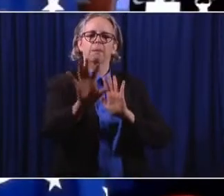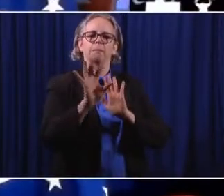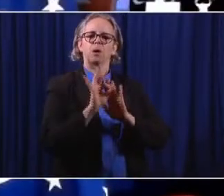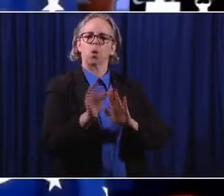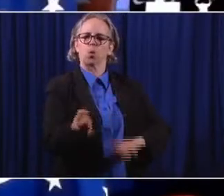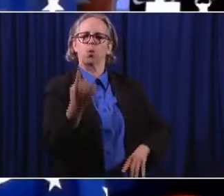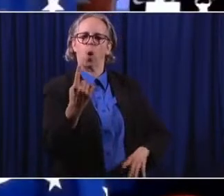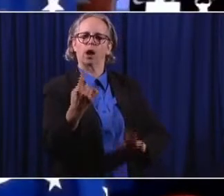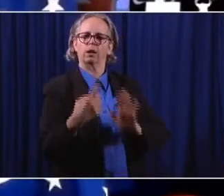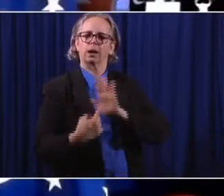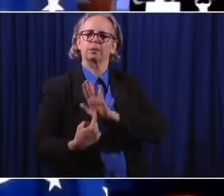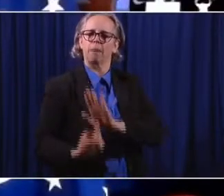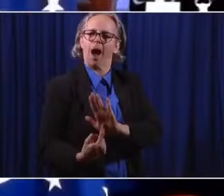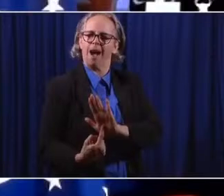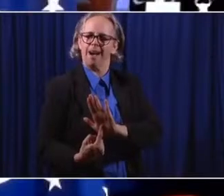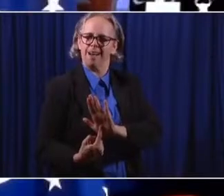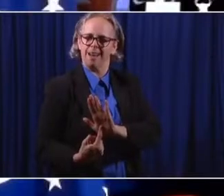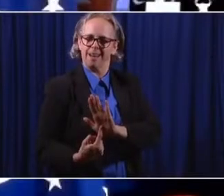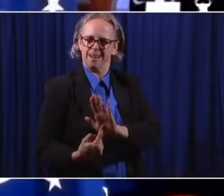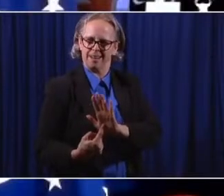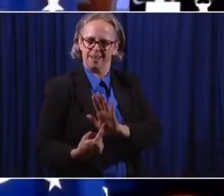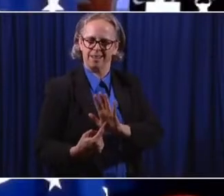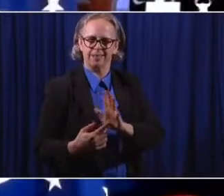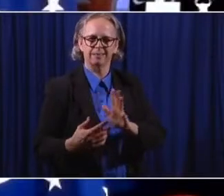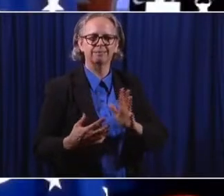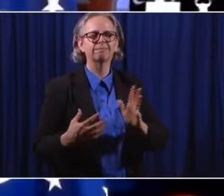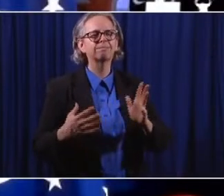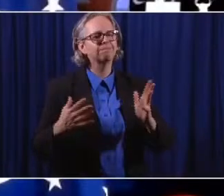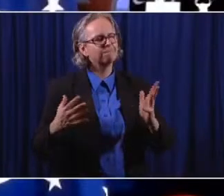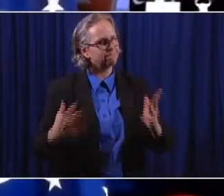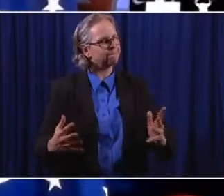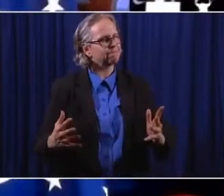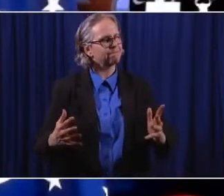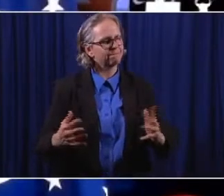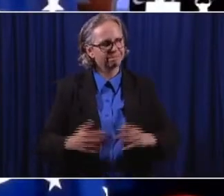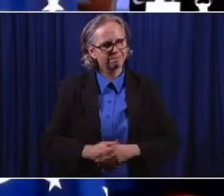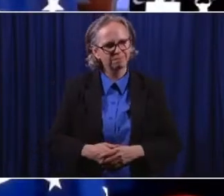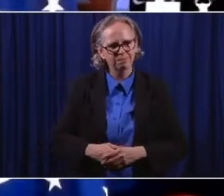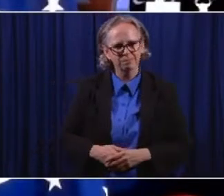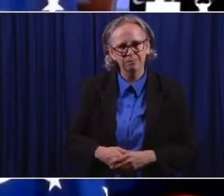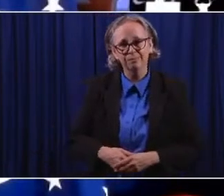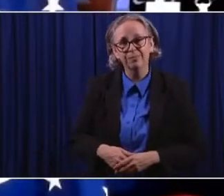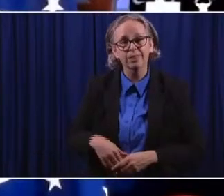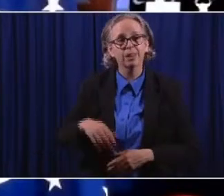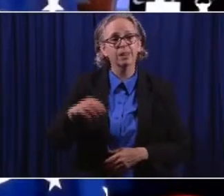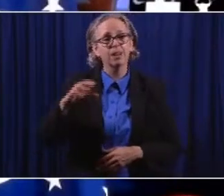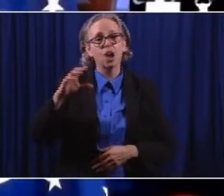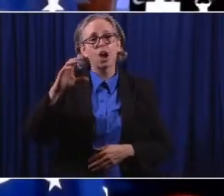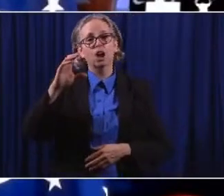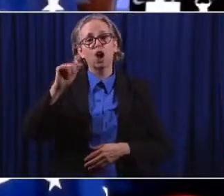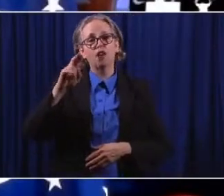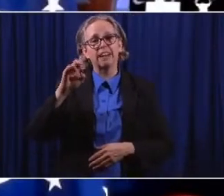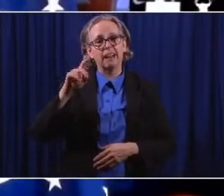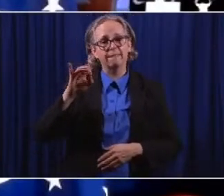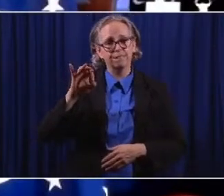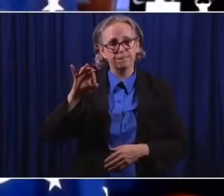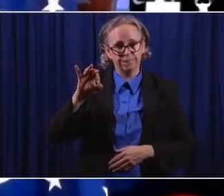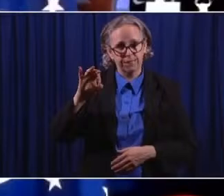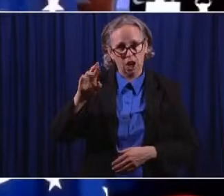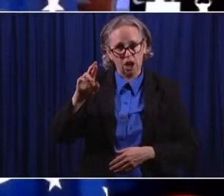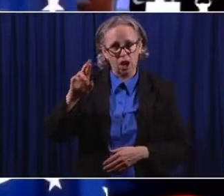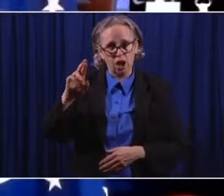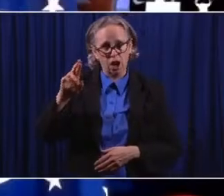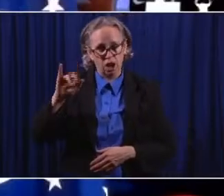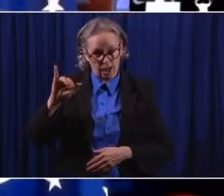an SBDC client, Carilla Fire, which was named by the SBA as the Great Lakes Region Small